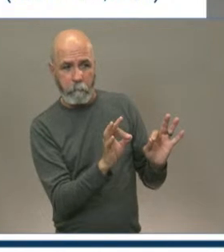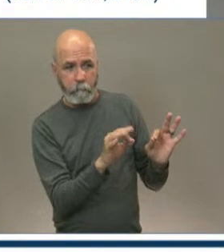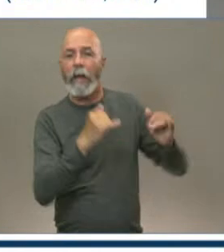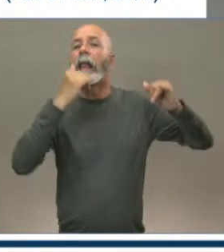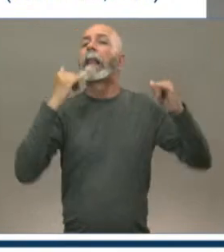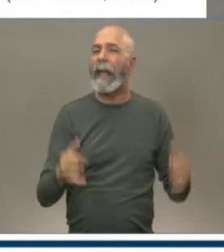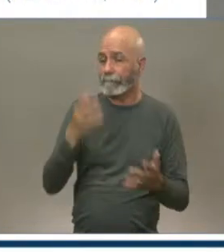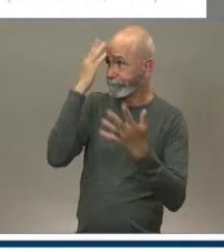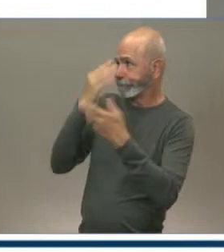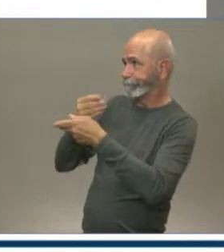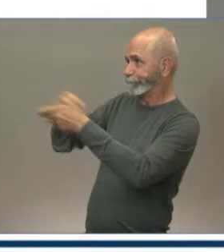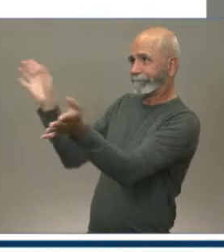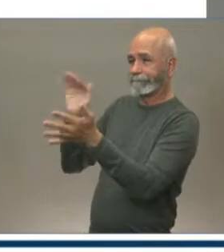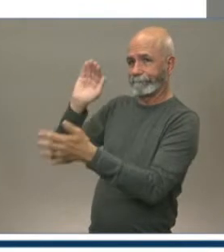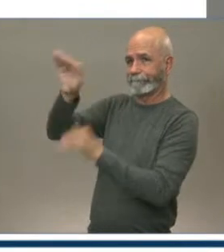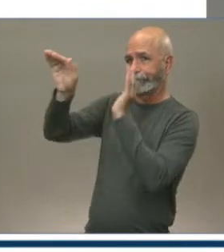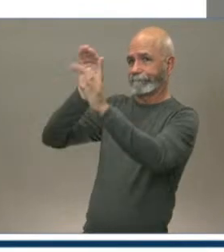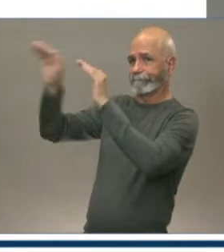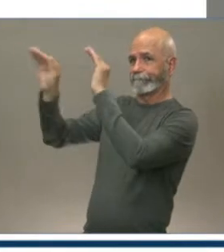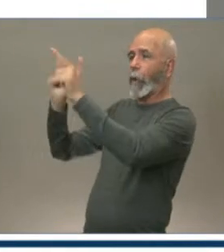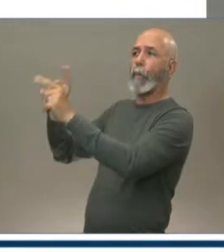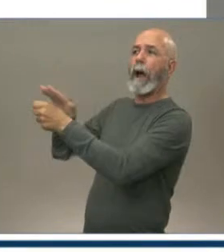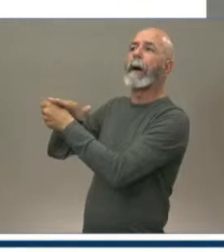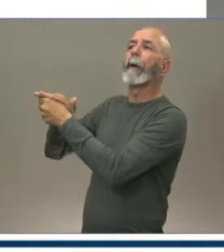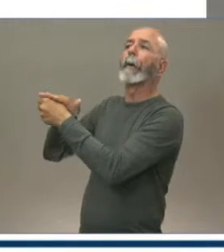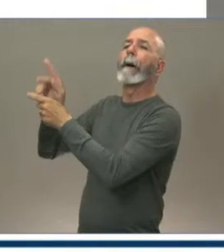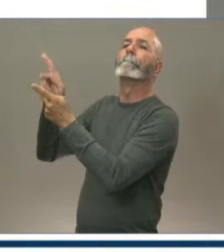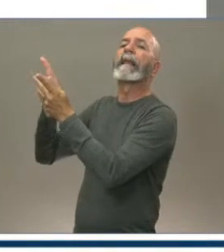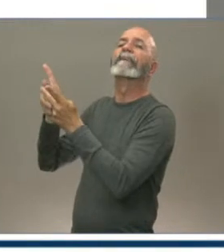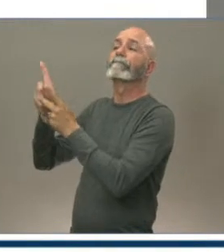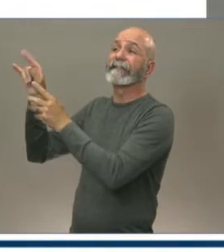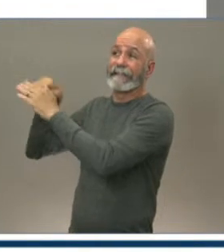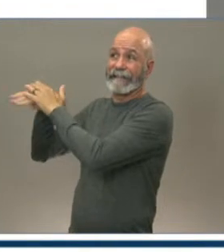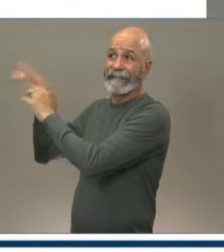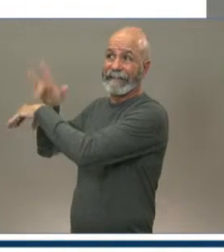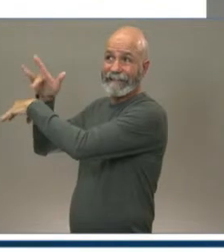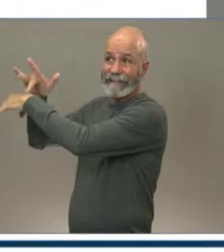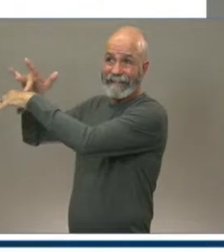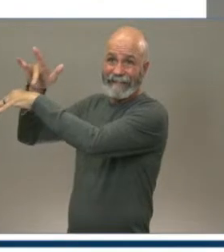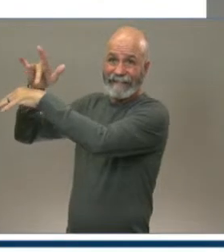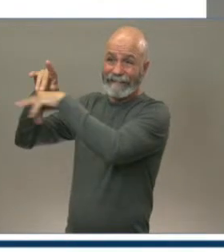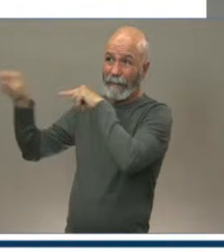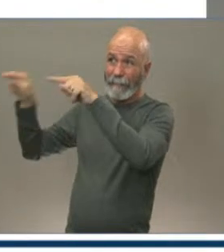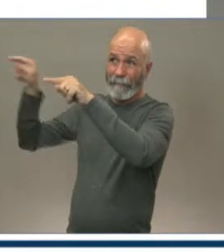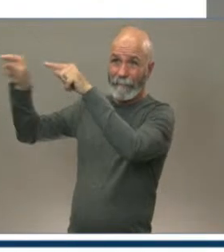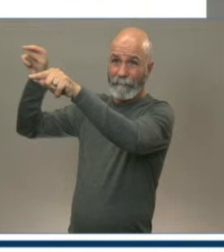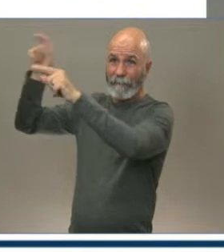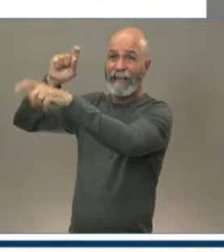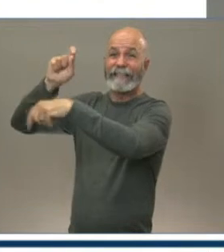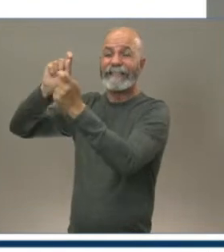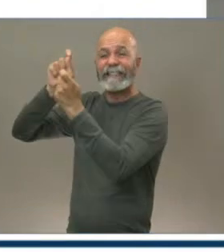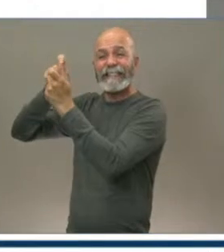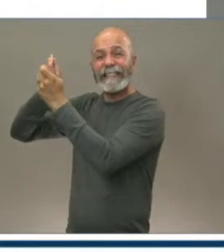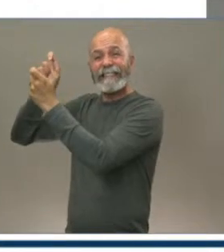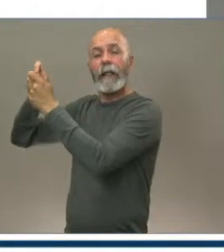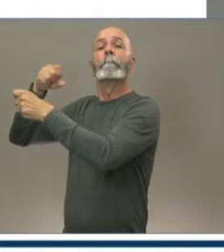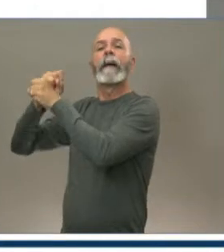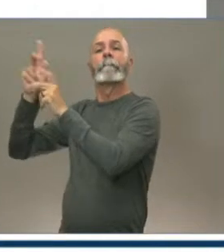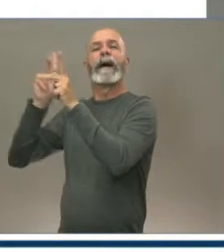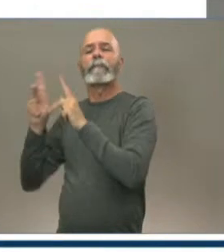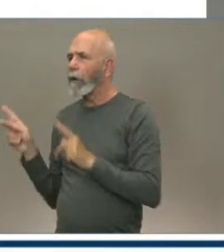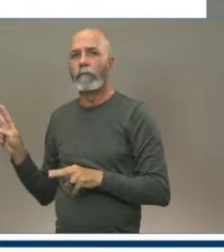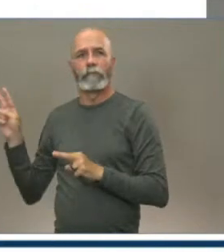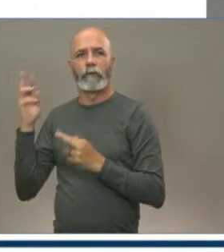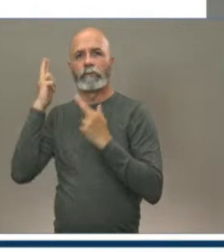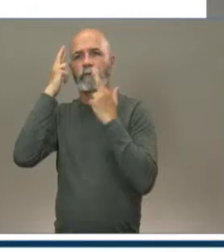it's useful to have those public notifications. And part of it is we want lots of people to be tested. We always